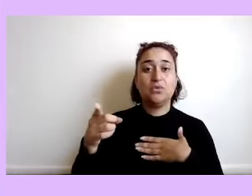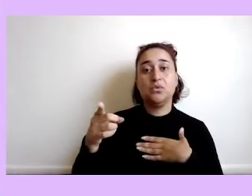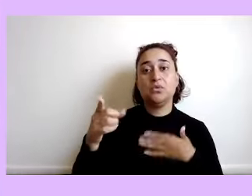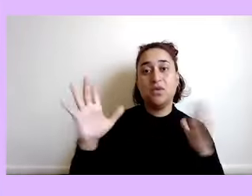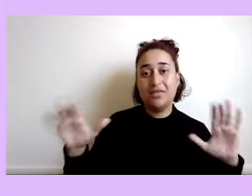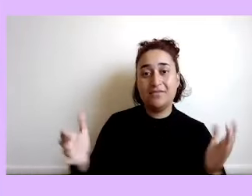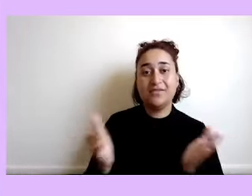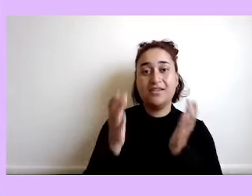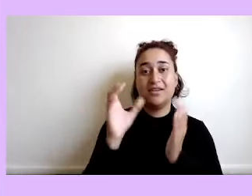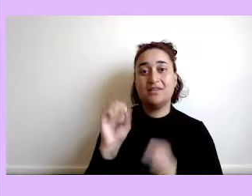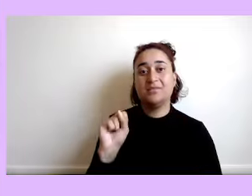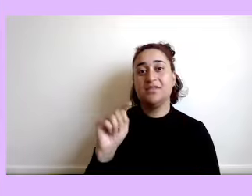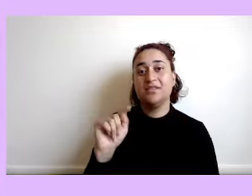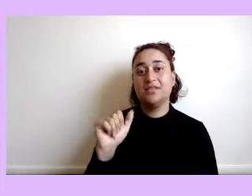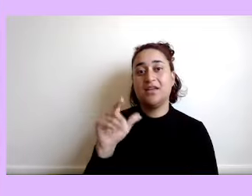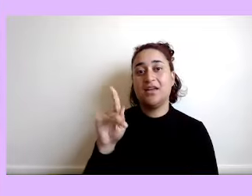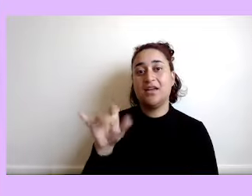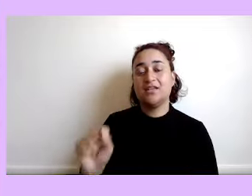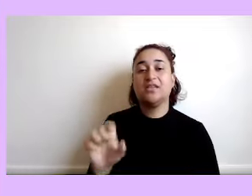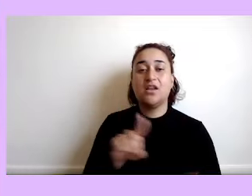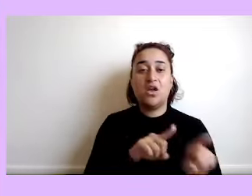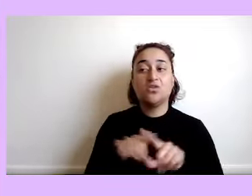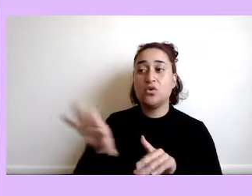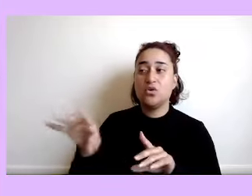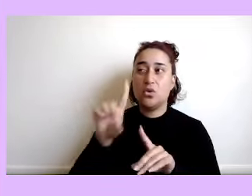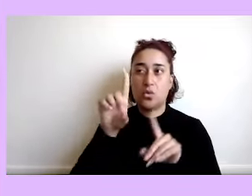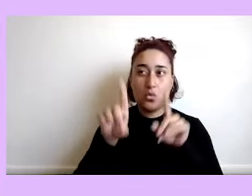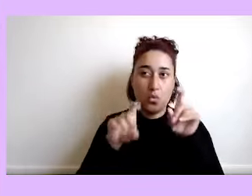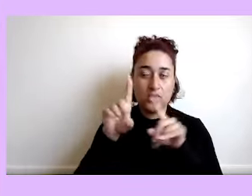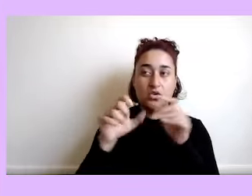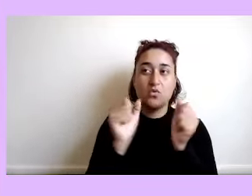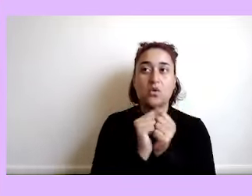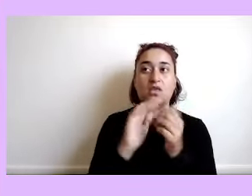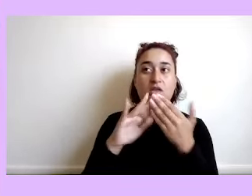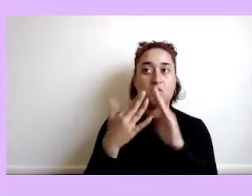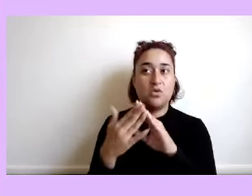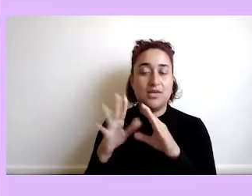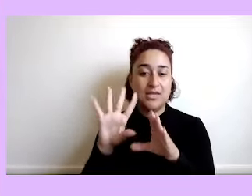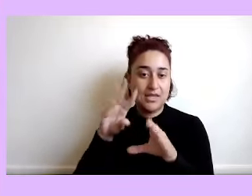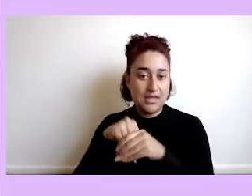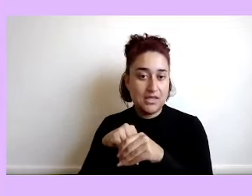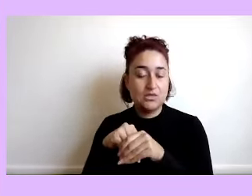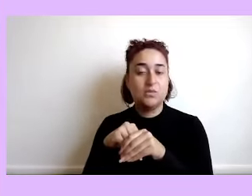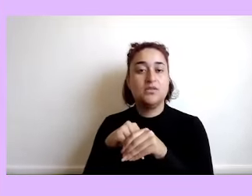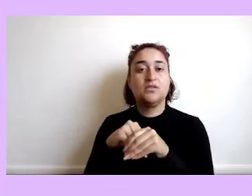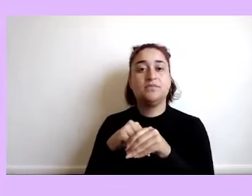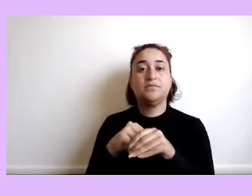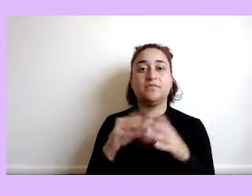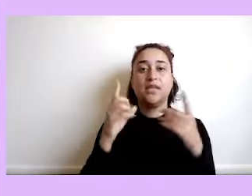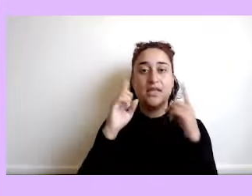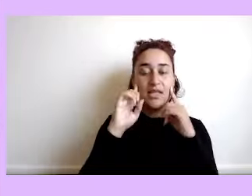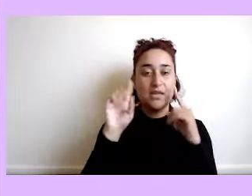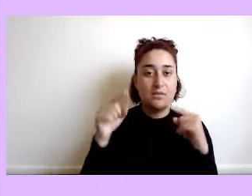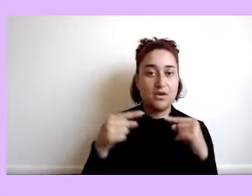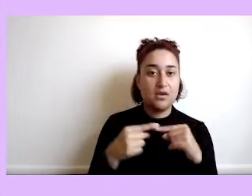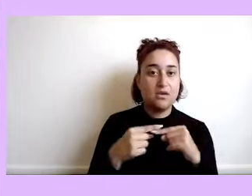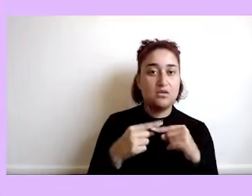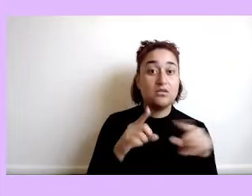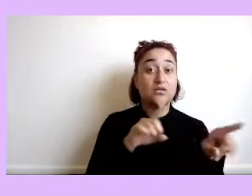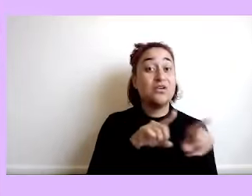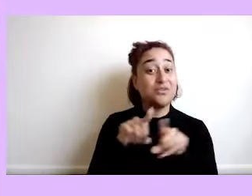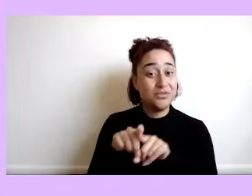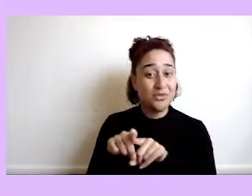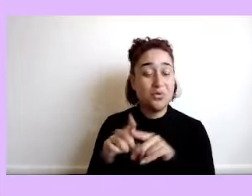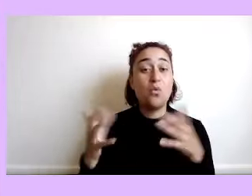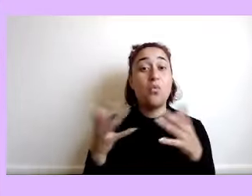stacks and also your questions around community engagement and thinking about, and also what